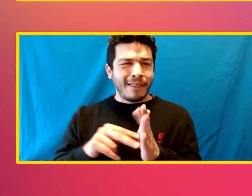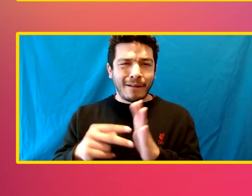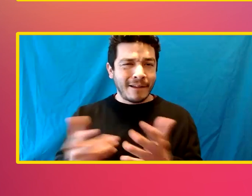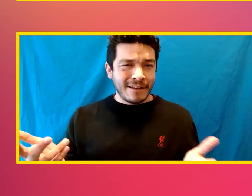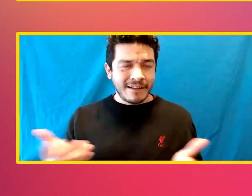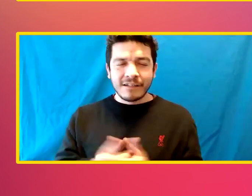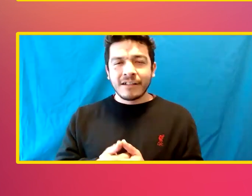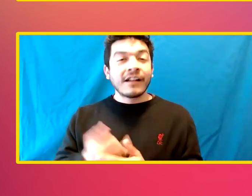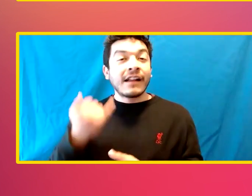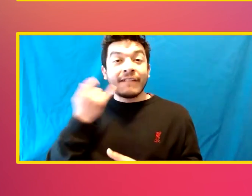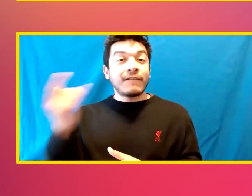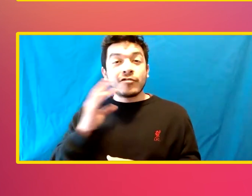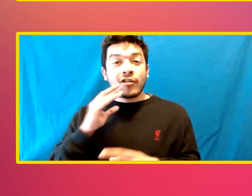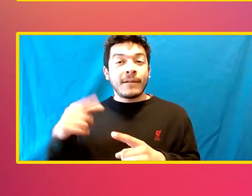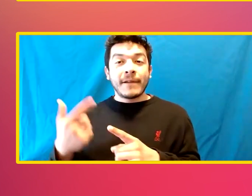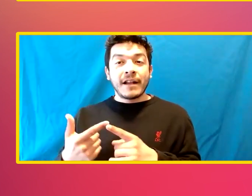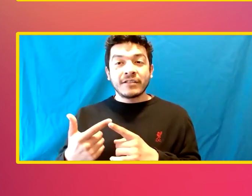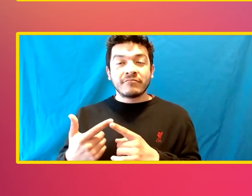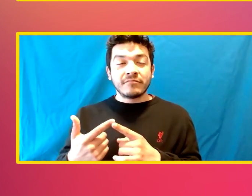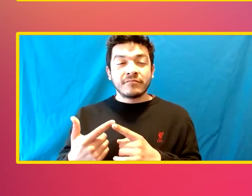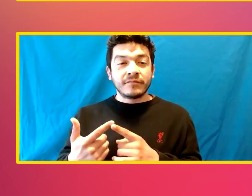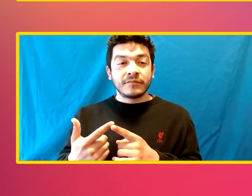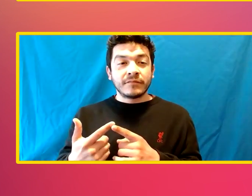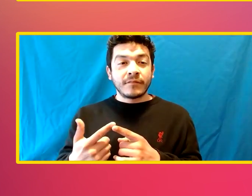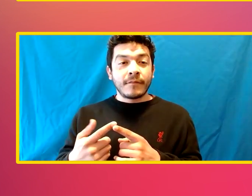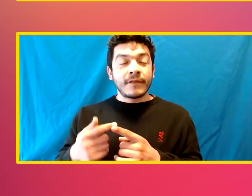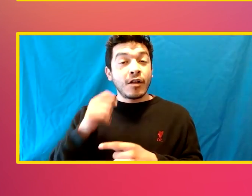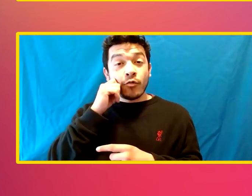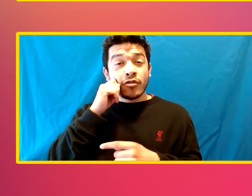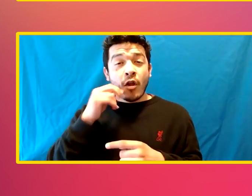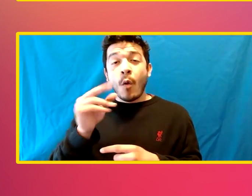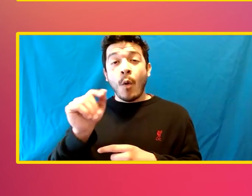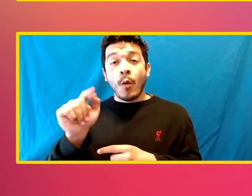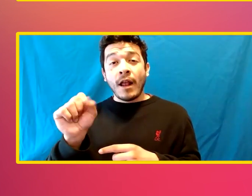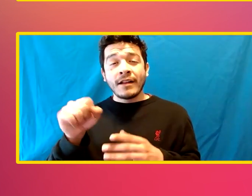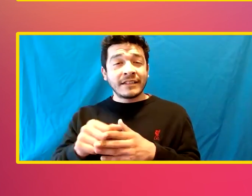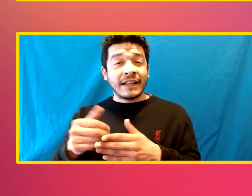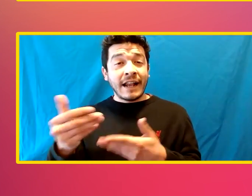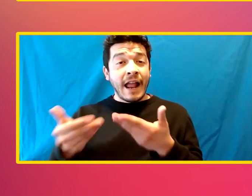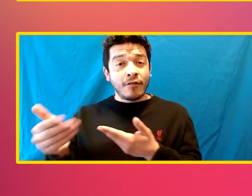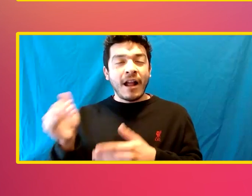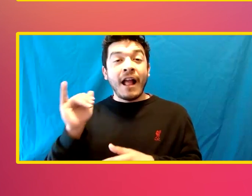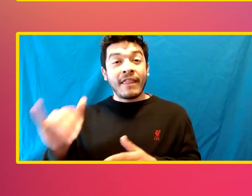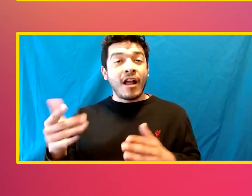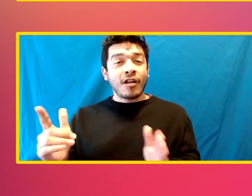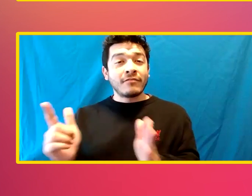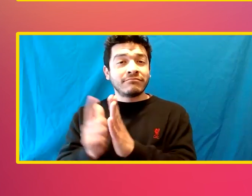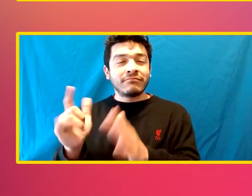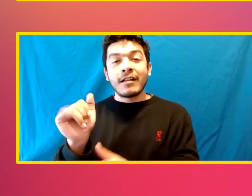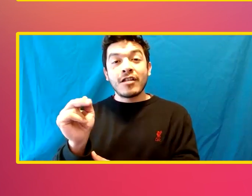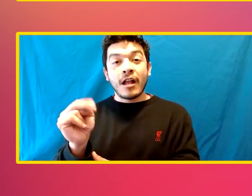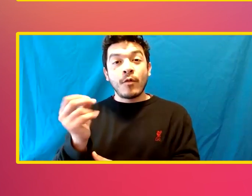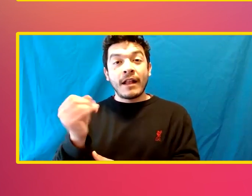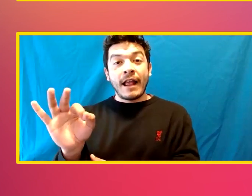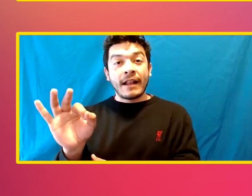right? If they're talking about racial quotas in hiring, that was illegal on January 19th,